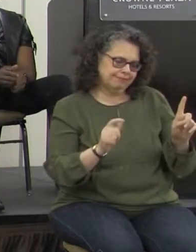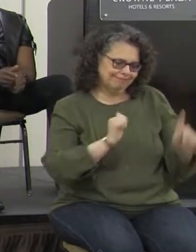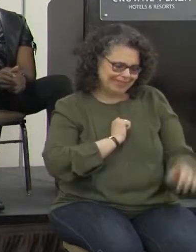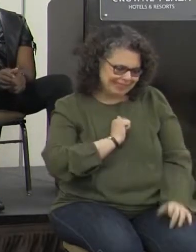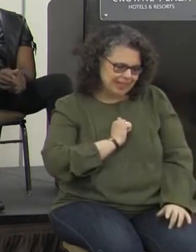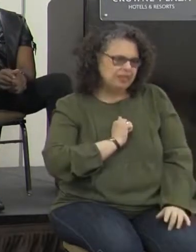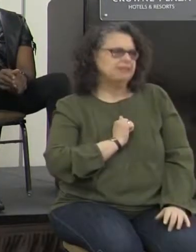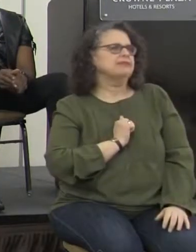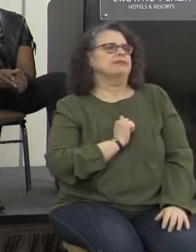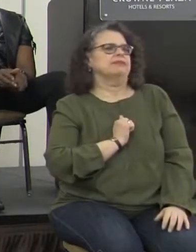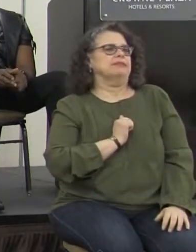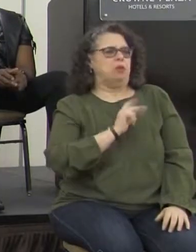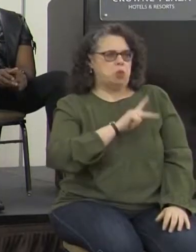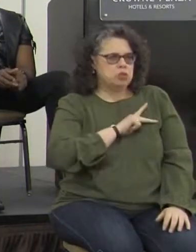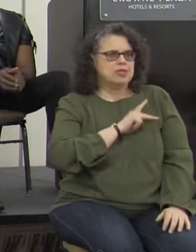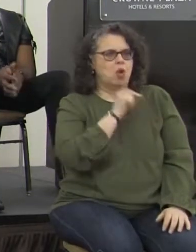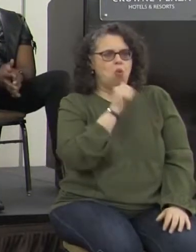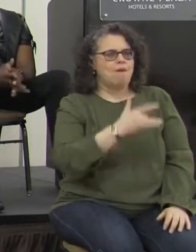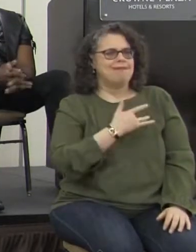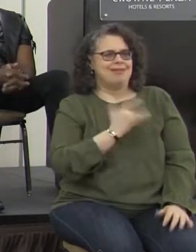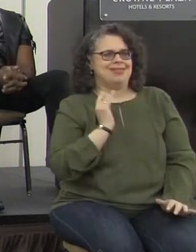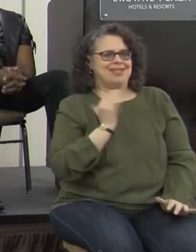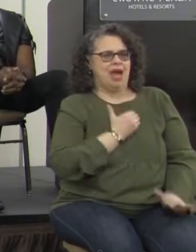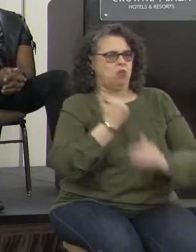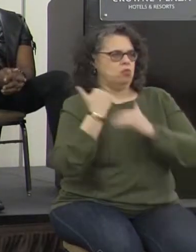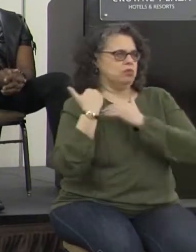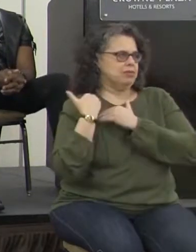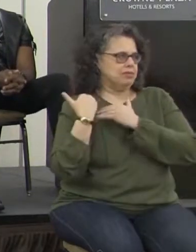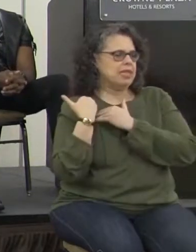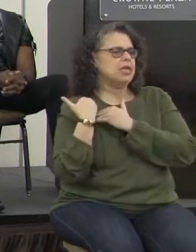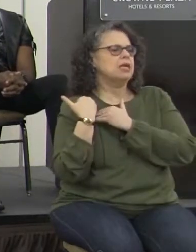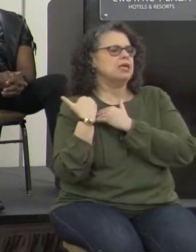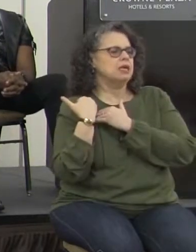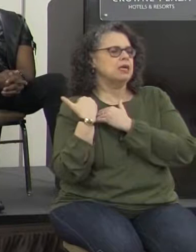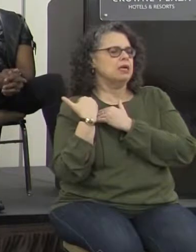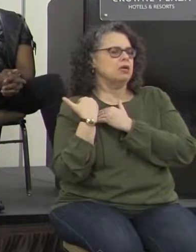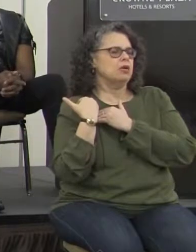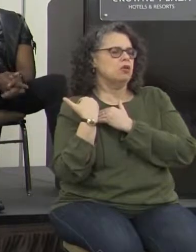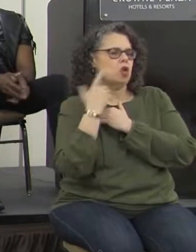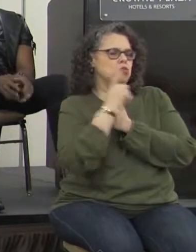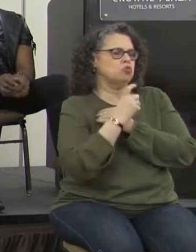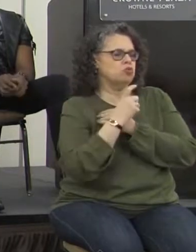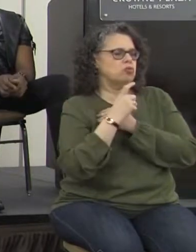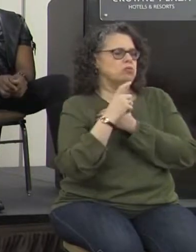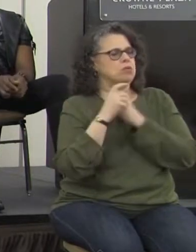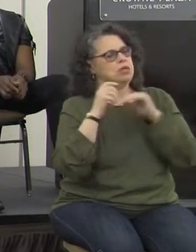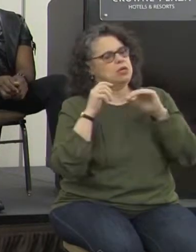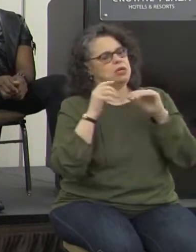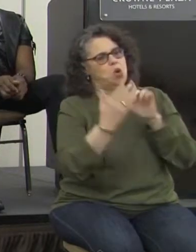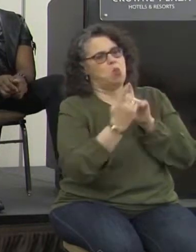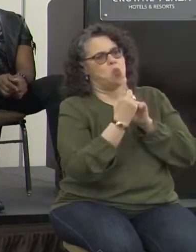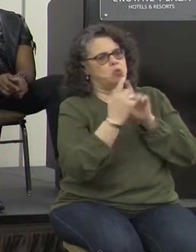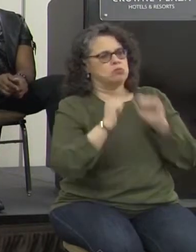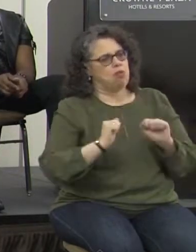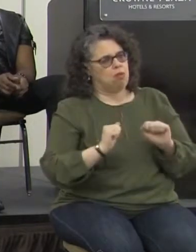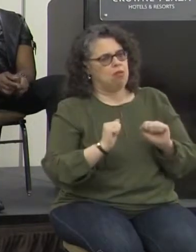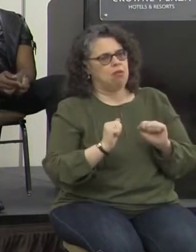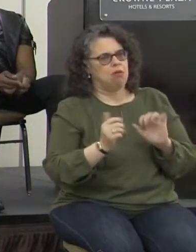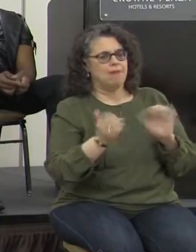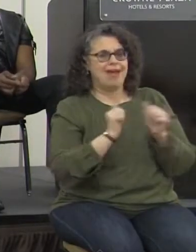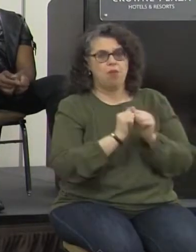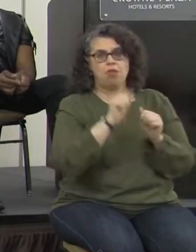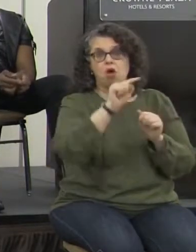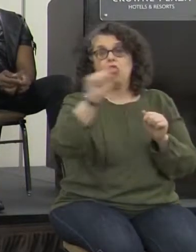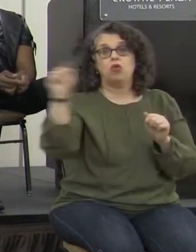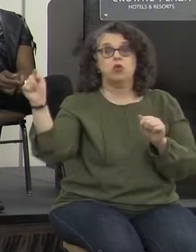personally do not feel that it is our responsibility to be approachable, any more so than it is any other